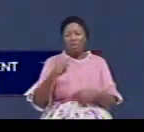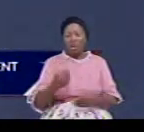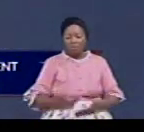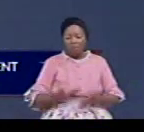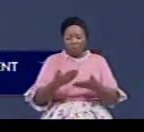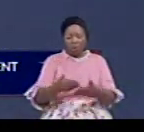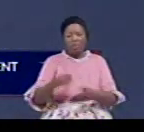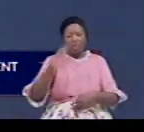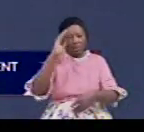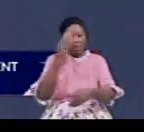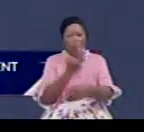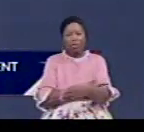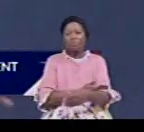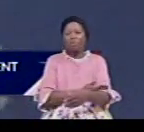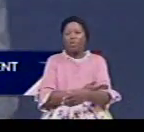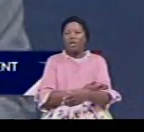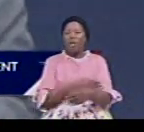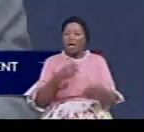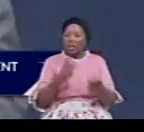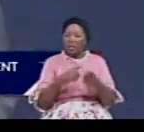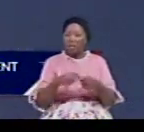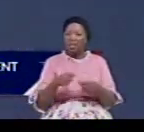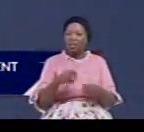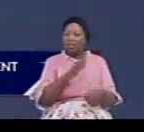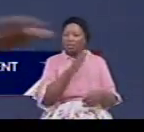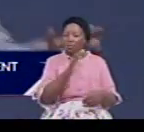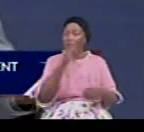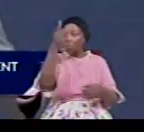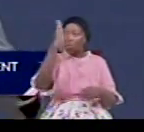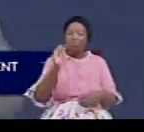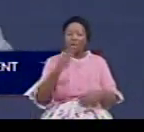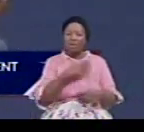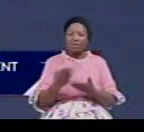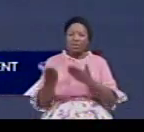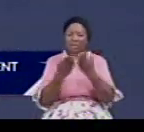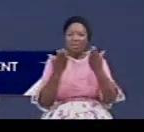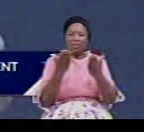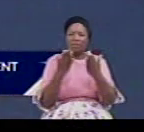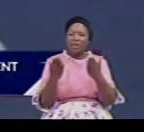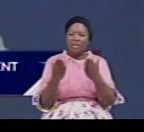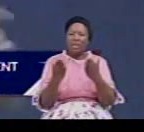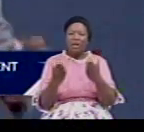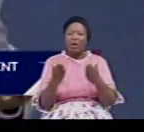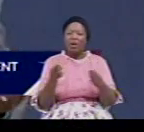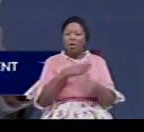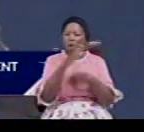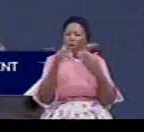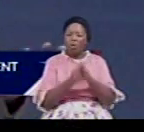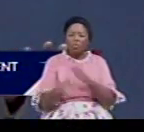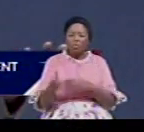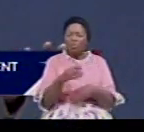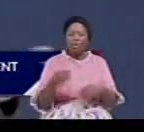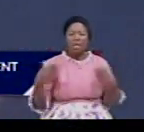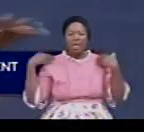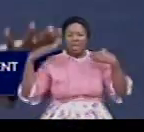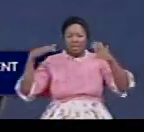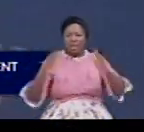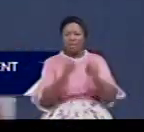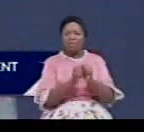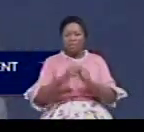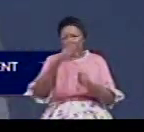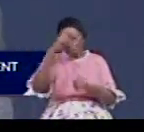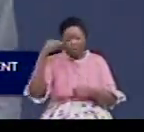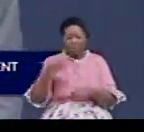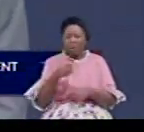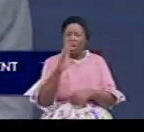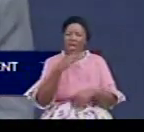without blinking an eye. He could have sacrificed all those angels together, because they're creatures, they're created